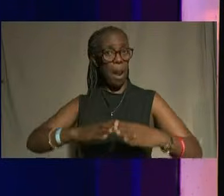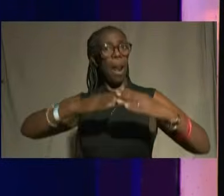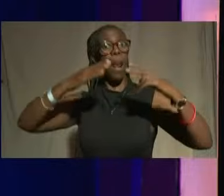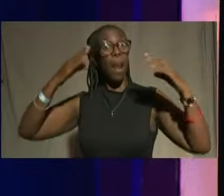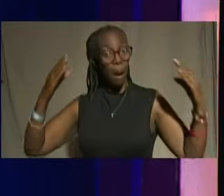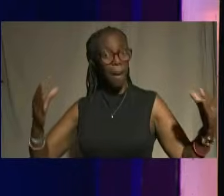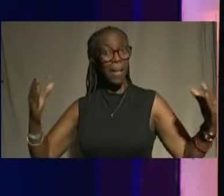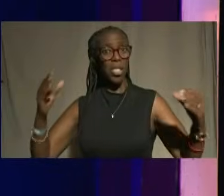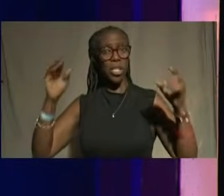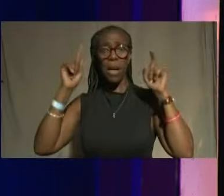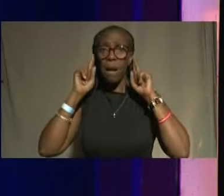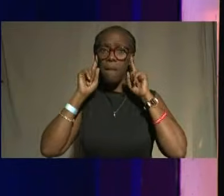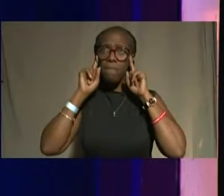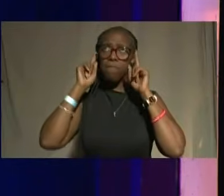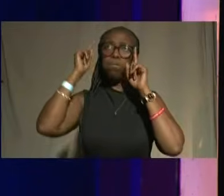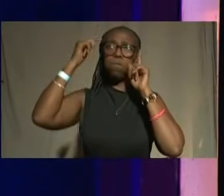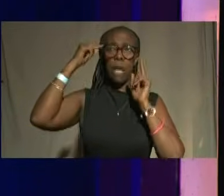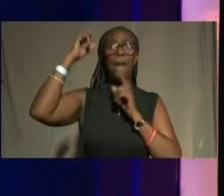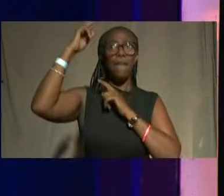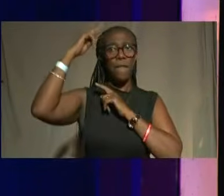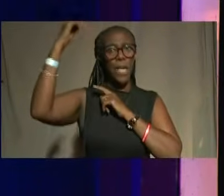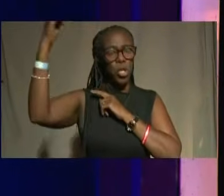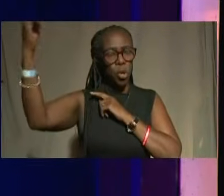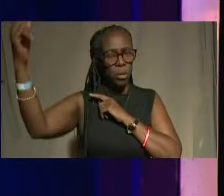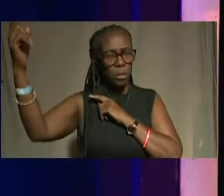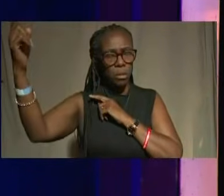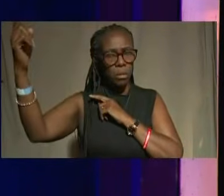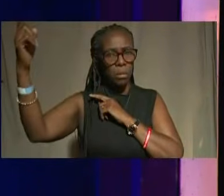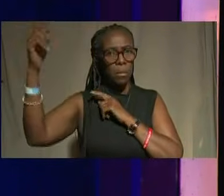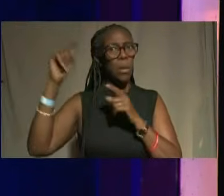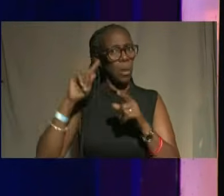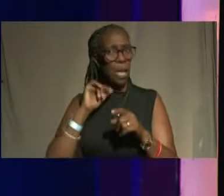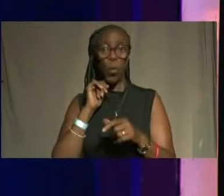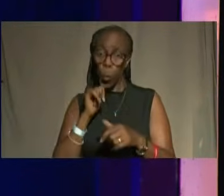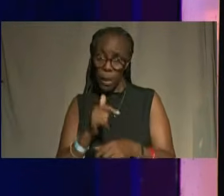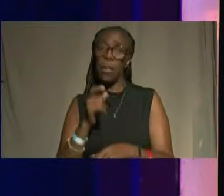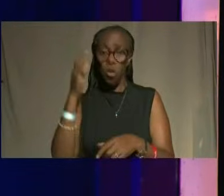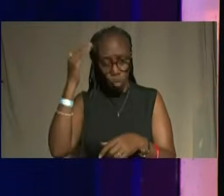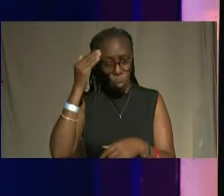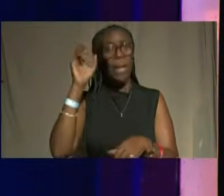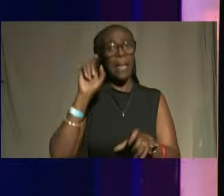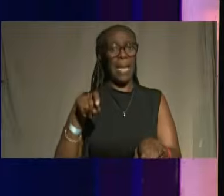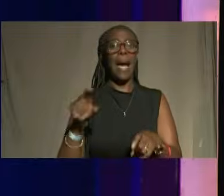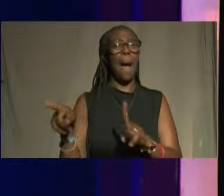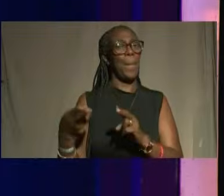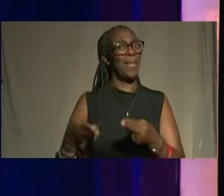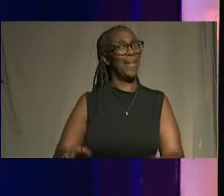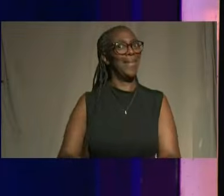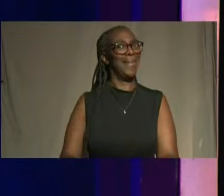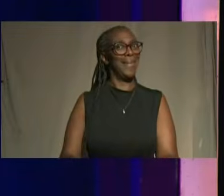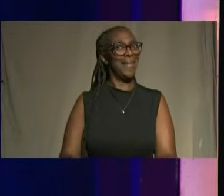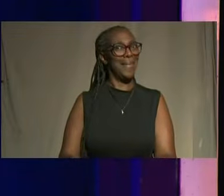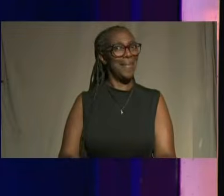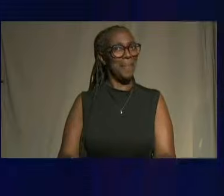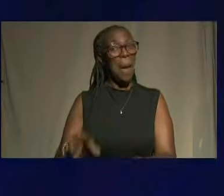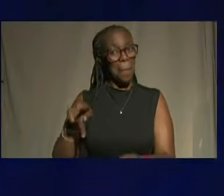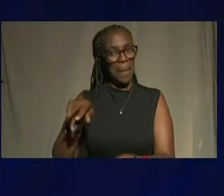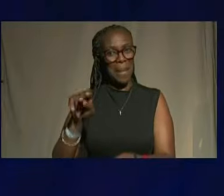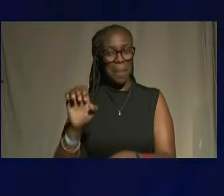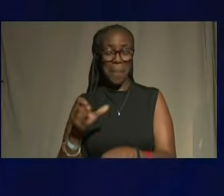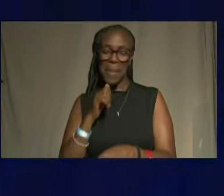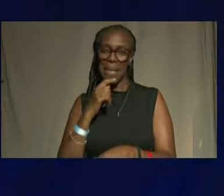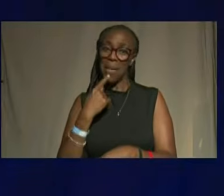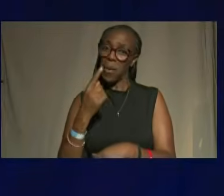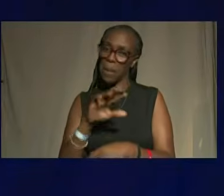of becoming a logistics hub. We know that this can happen. It is something that the PNP waxed quite well about, this logistics